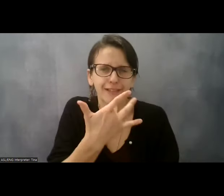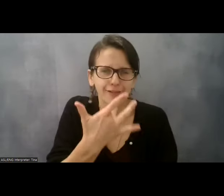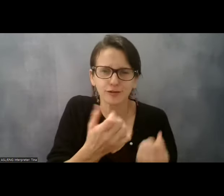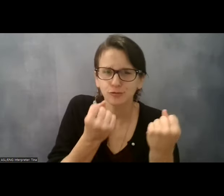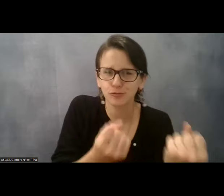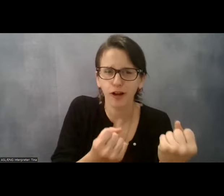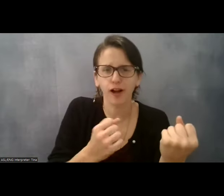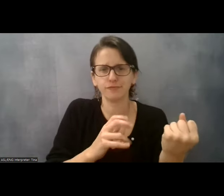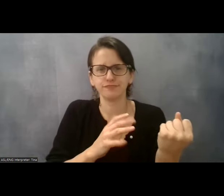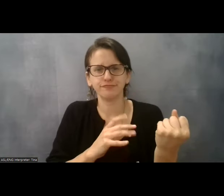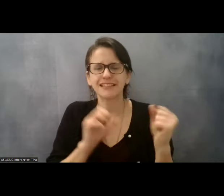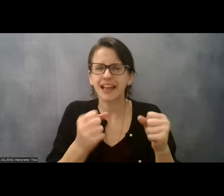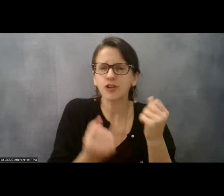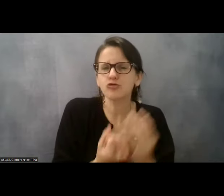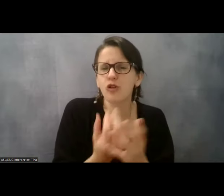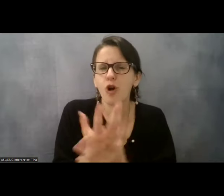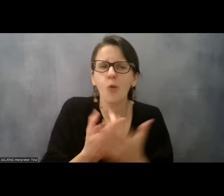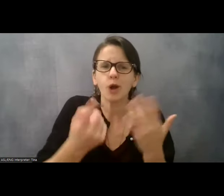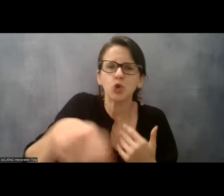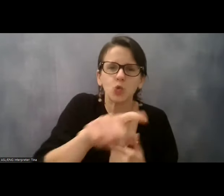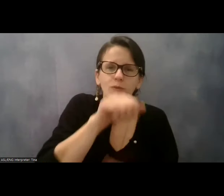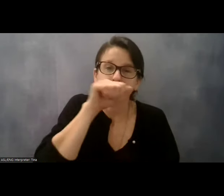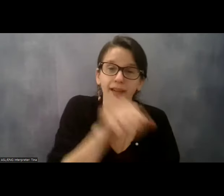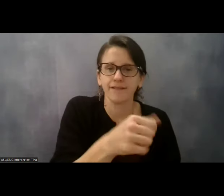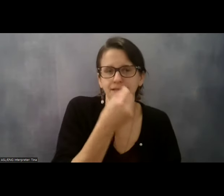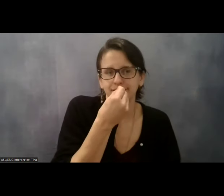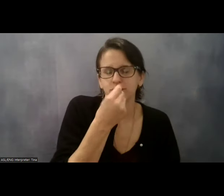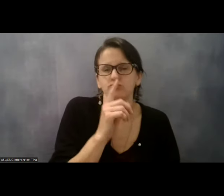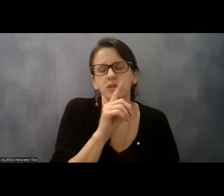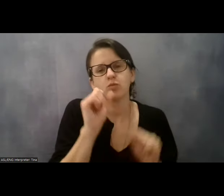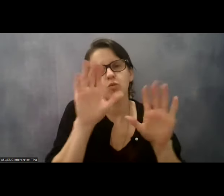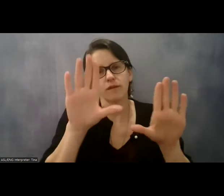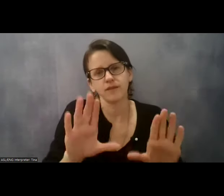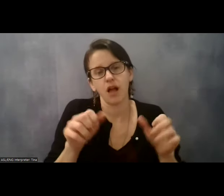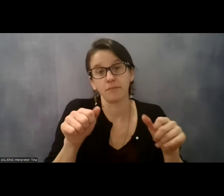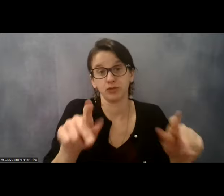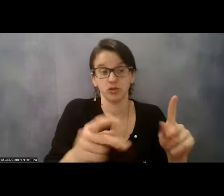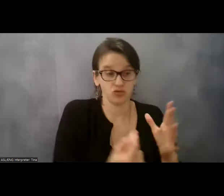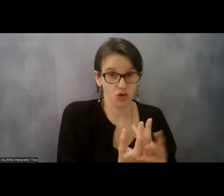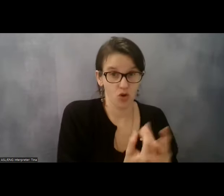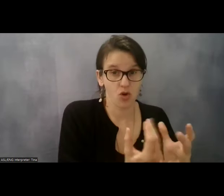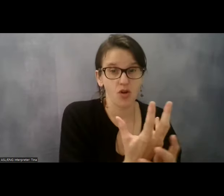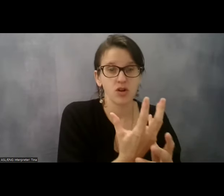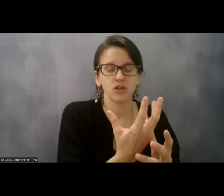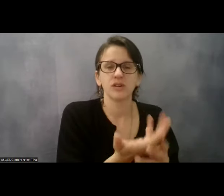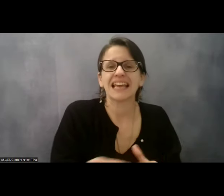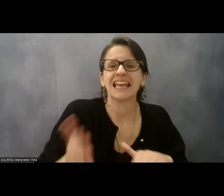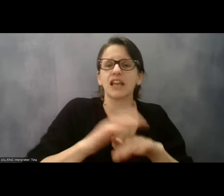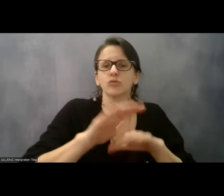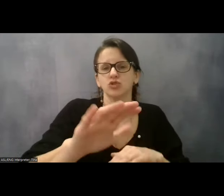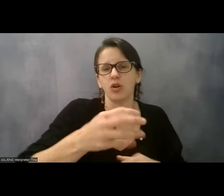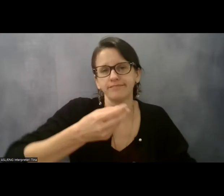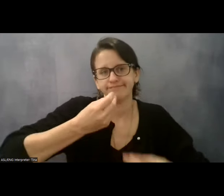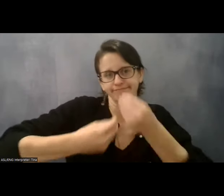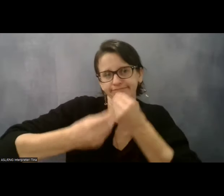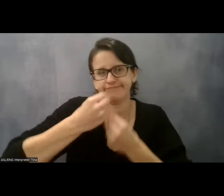incredible opportunity when you grow fruits and veggies to increase your culinary delight